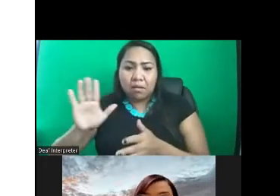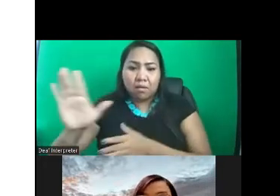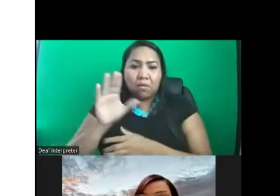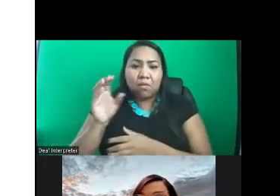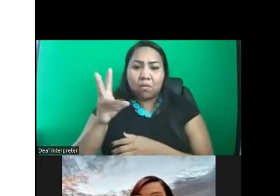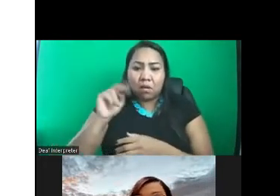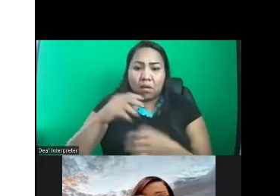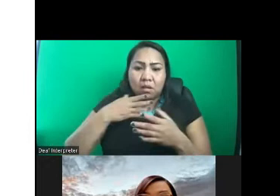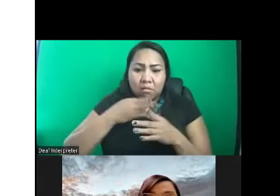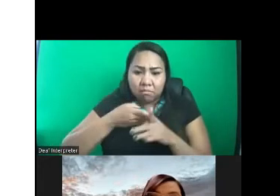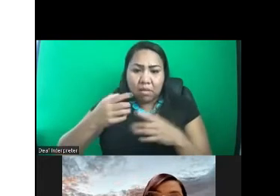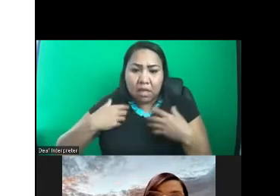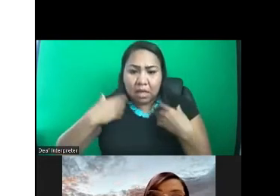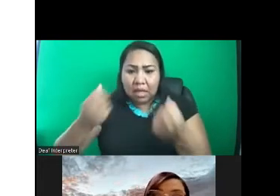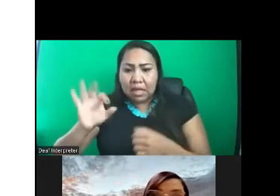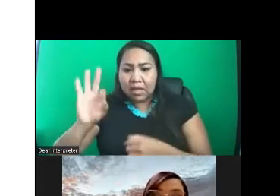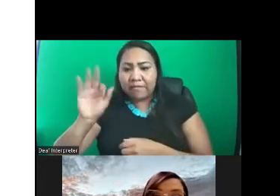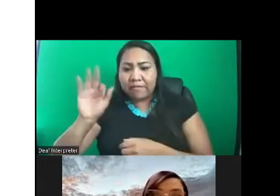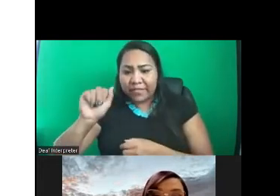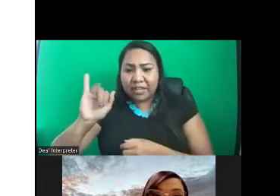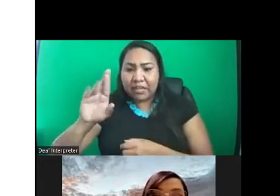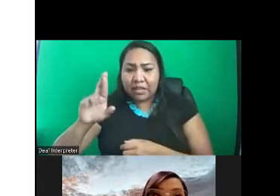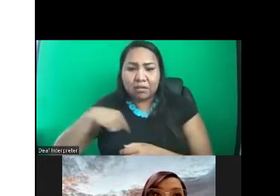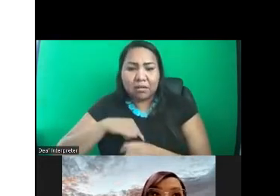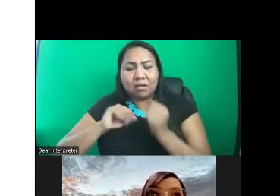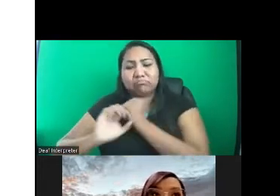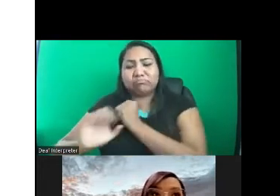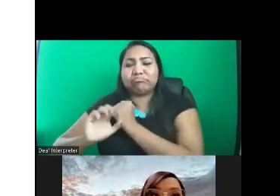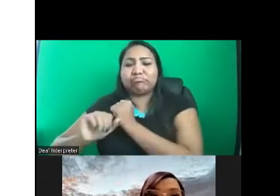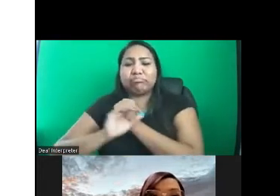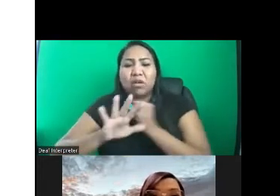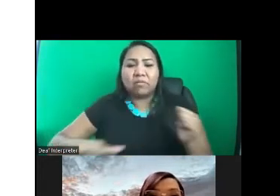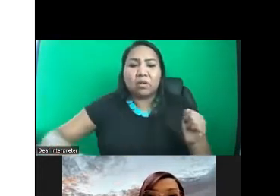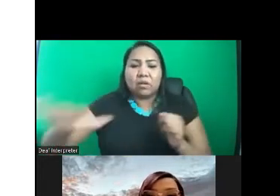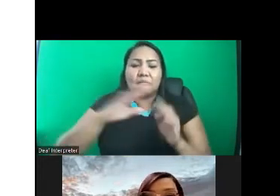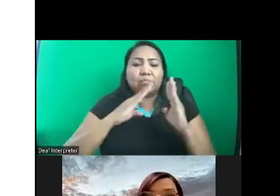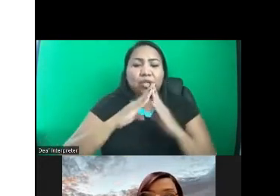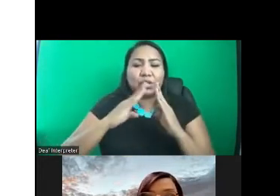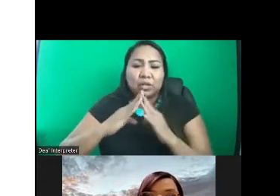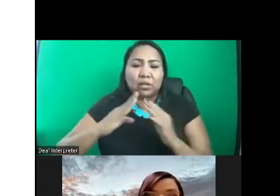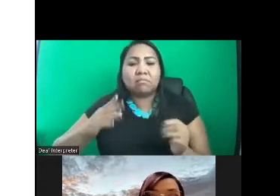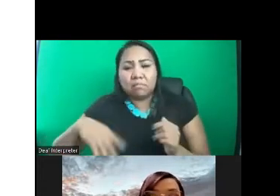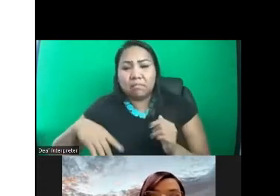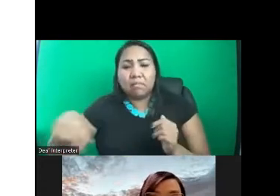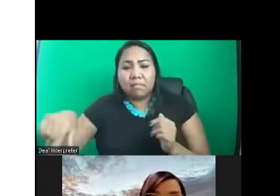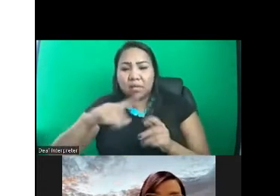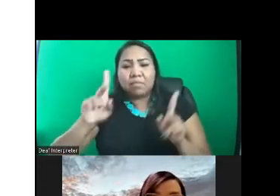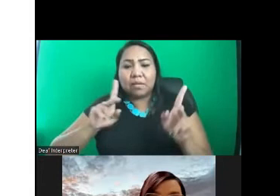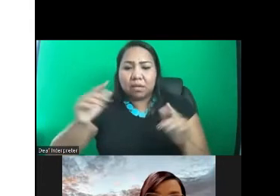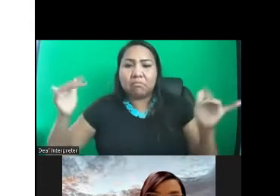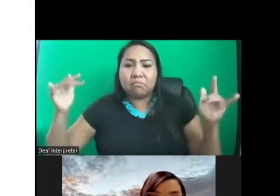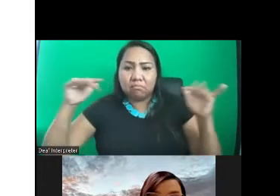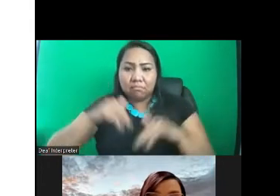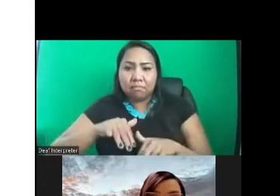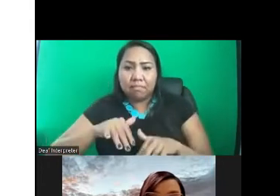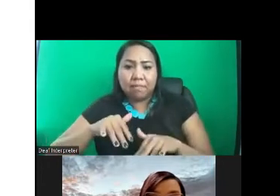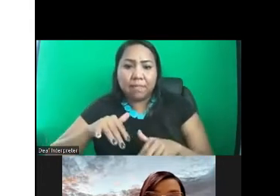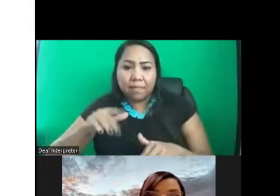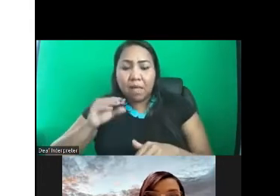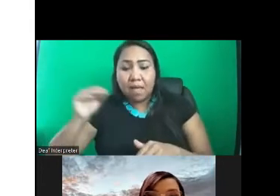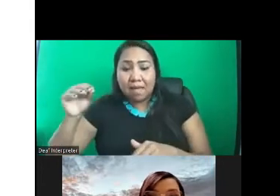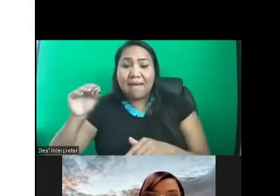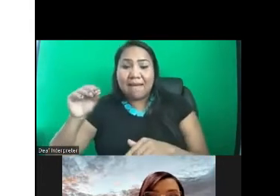So we put flyers out all throughout the whole community, and the community will come and attend, and the